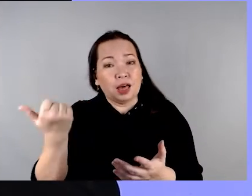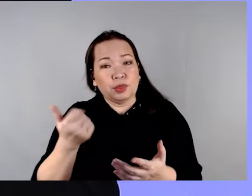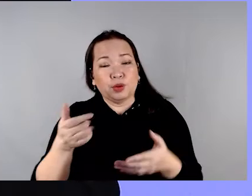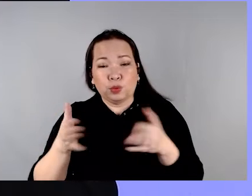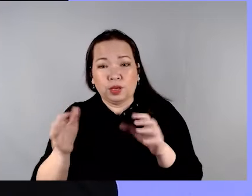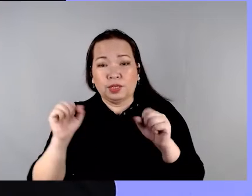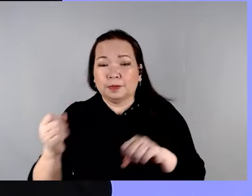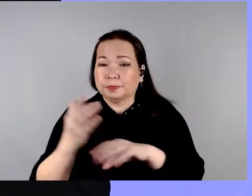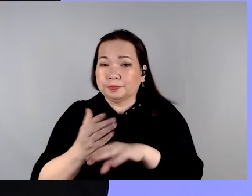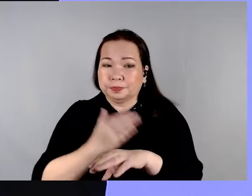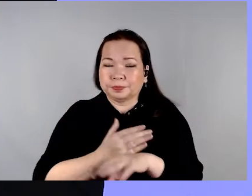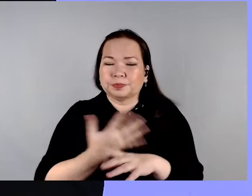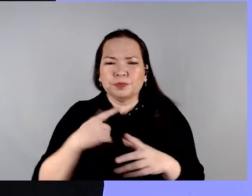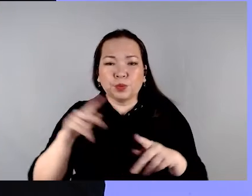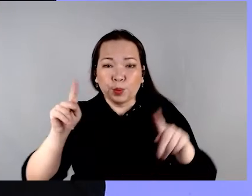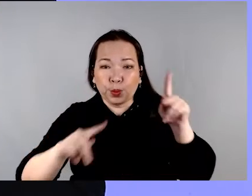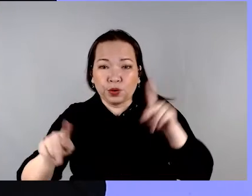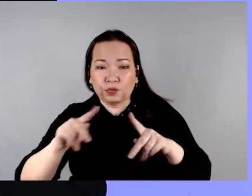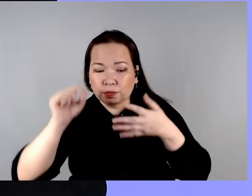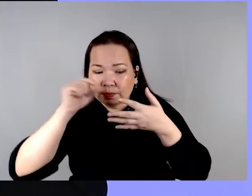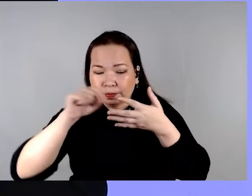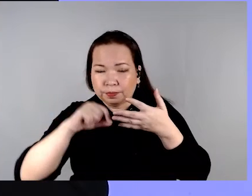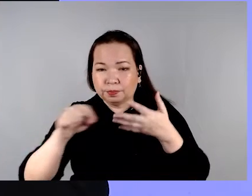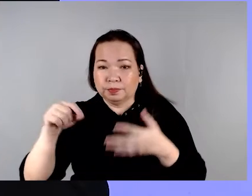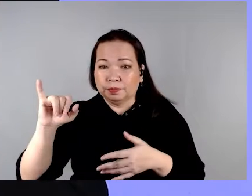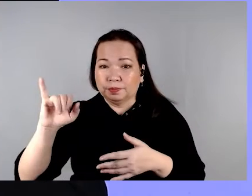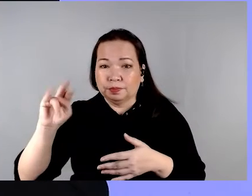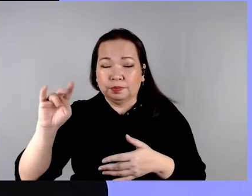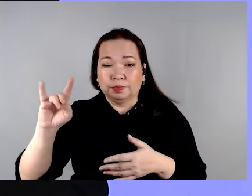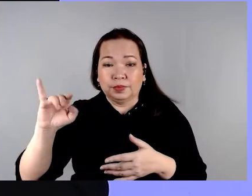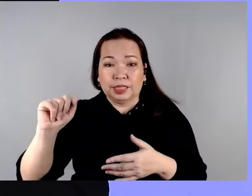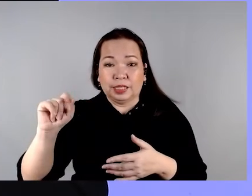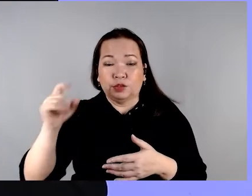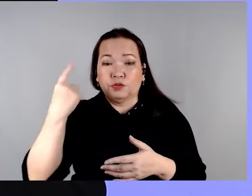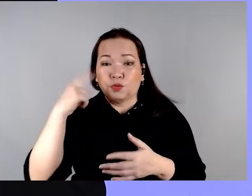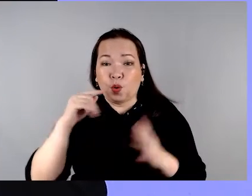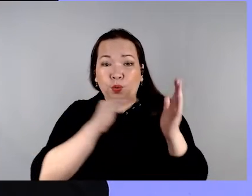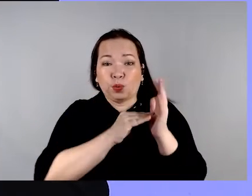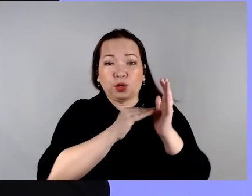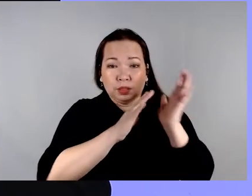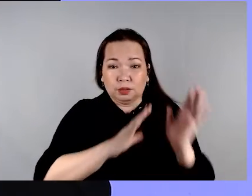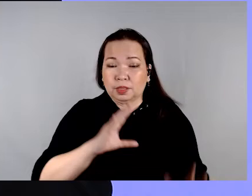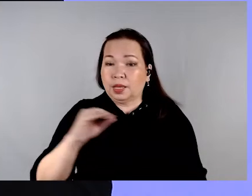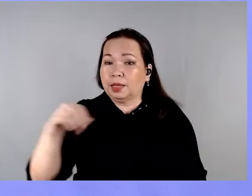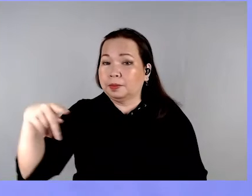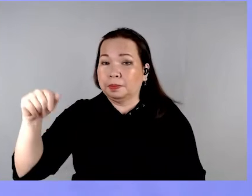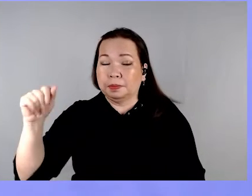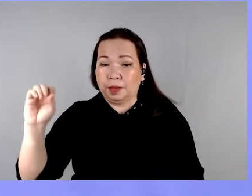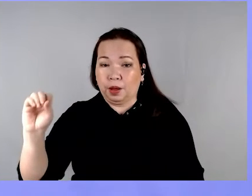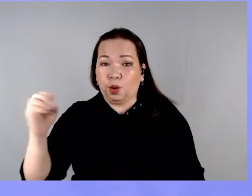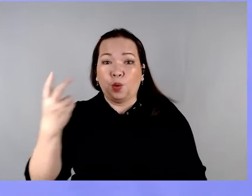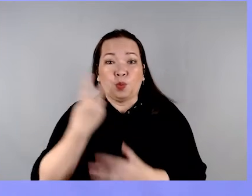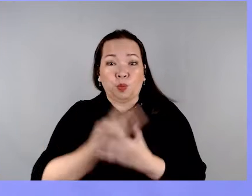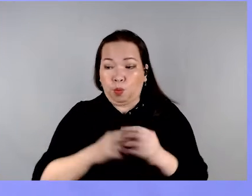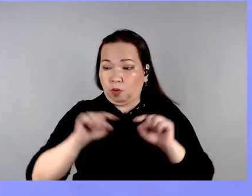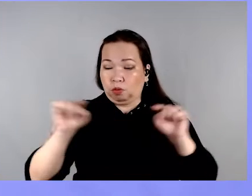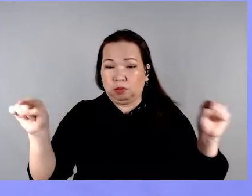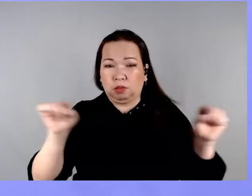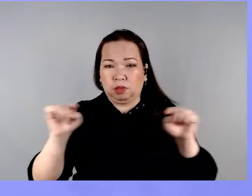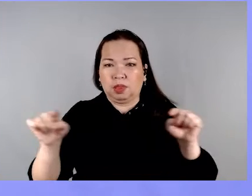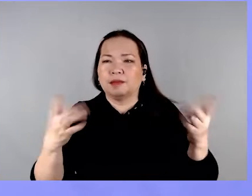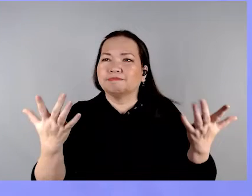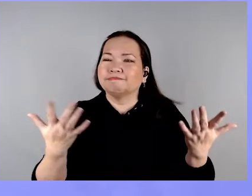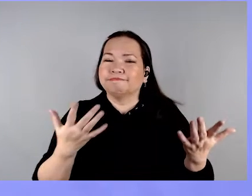that can be improved on is the performance indicators for both prosecutors and public attorneys. Both their offices